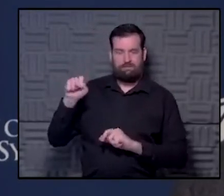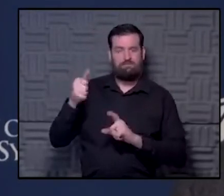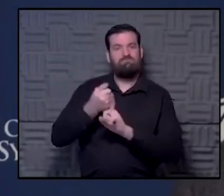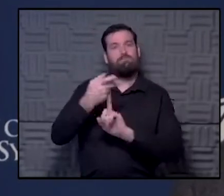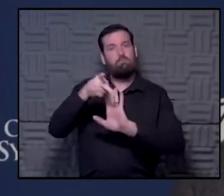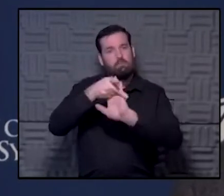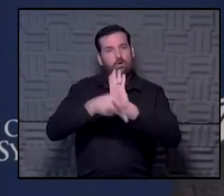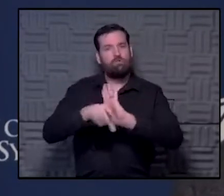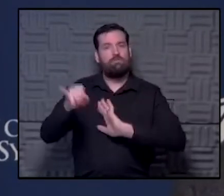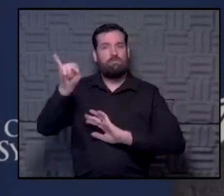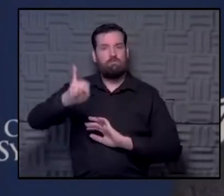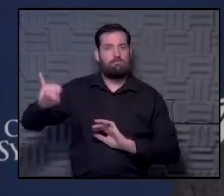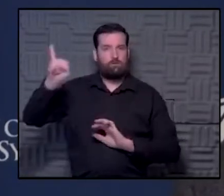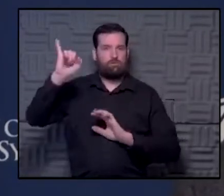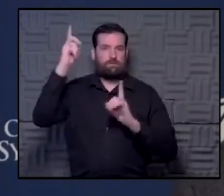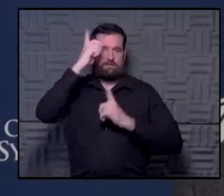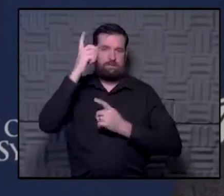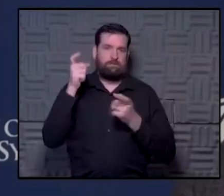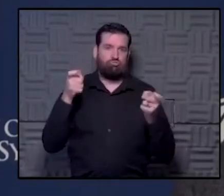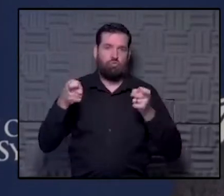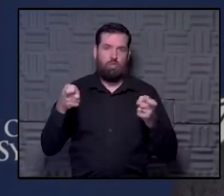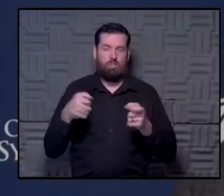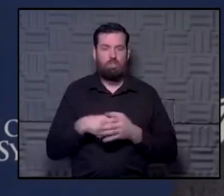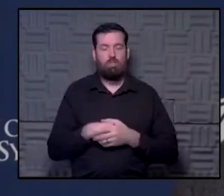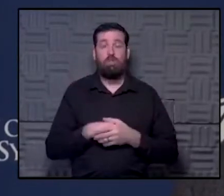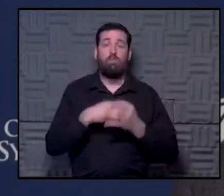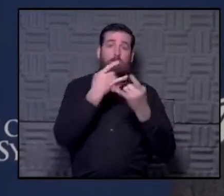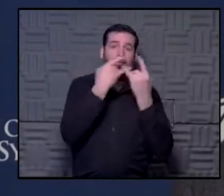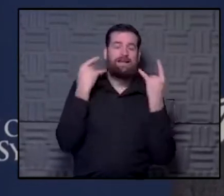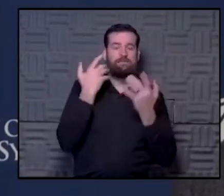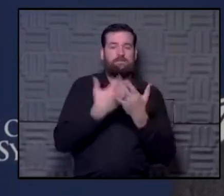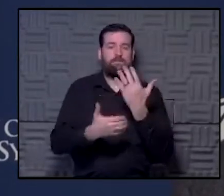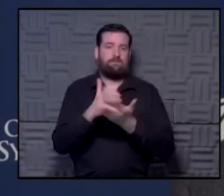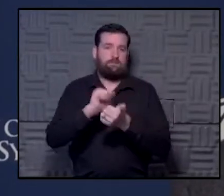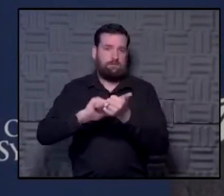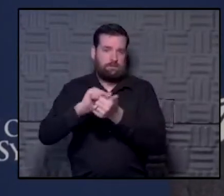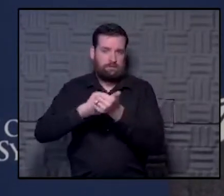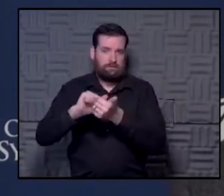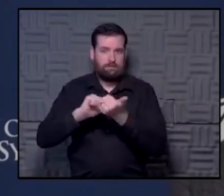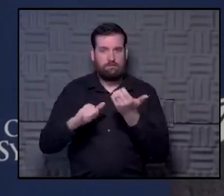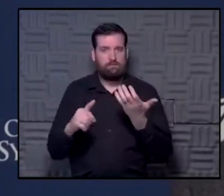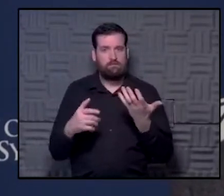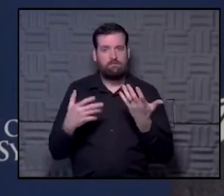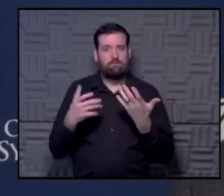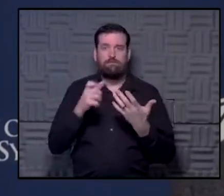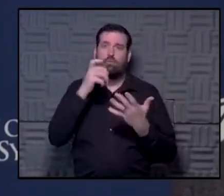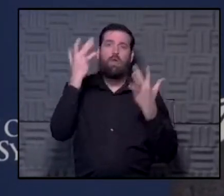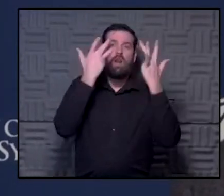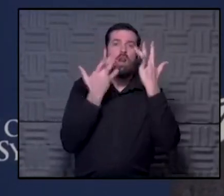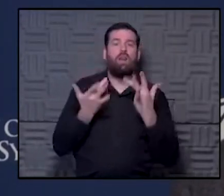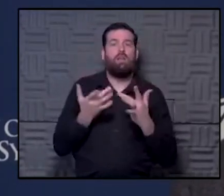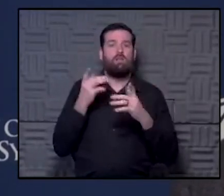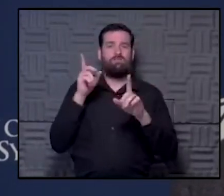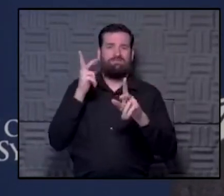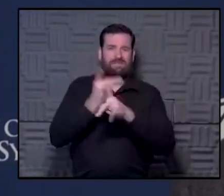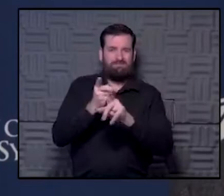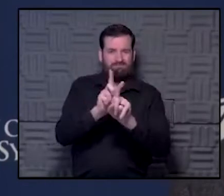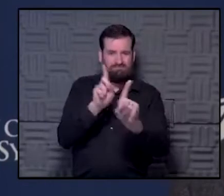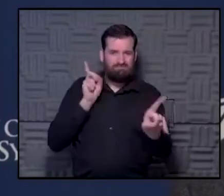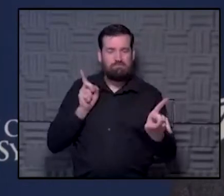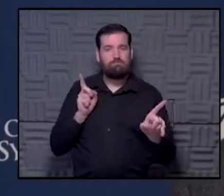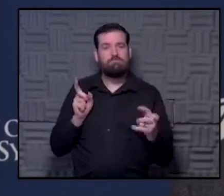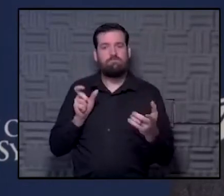of infectious disease control. It's the wearing the mask, washing the hands, not touching your face, keep your distance. These are